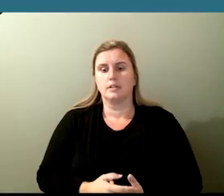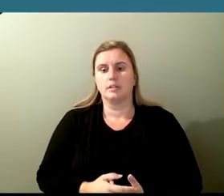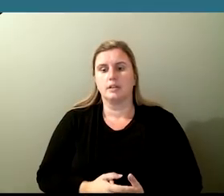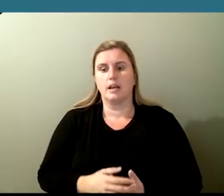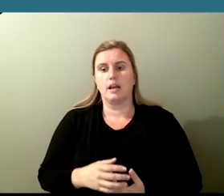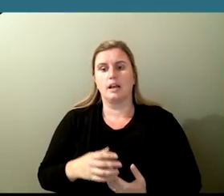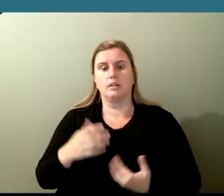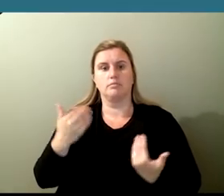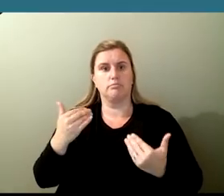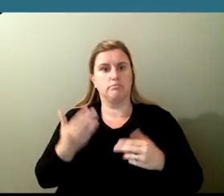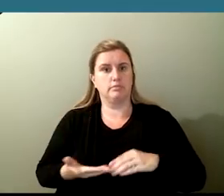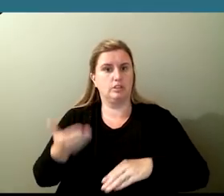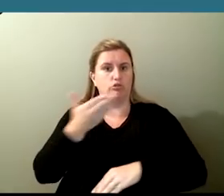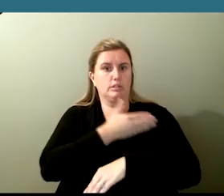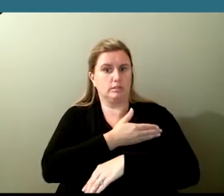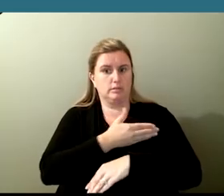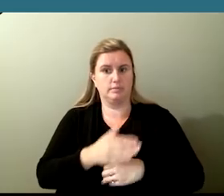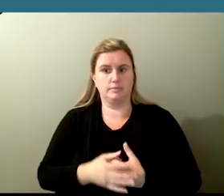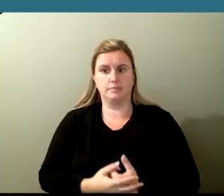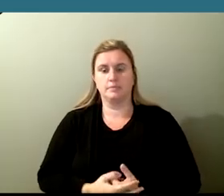has drastically increased.